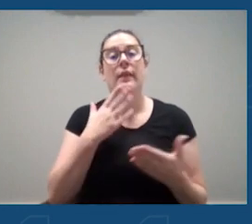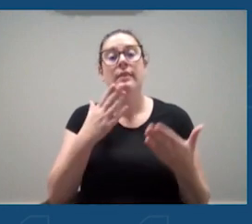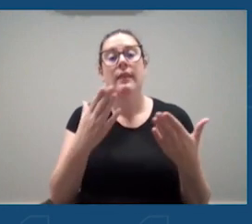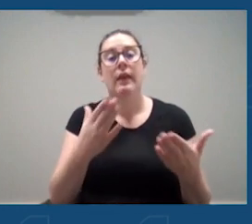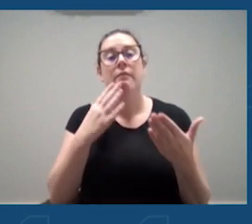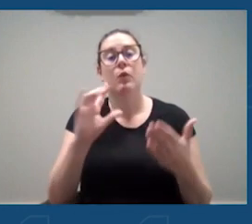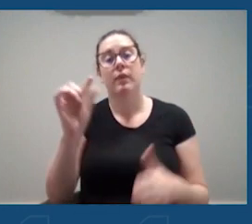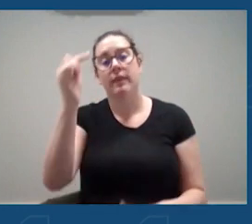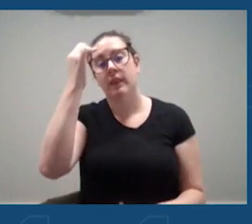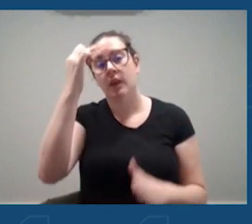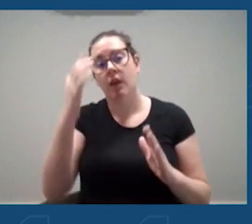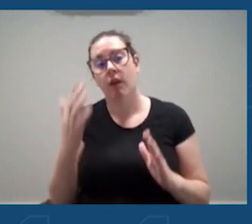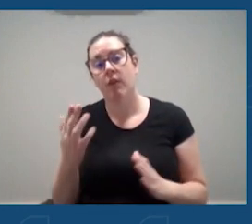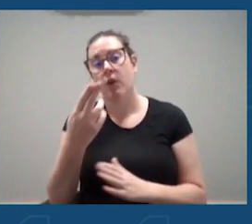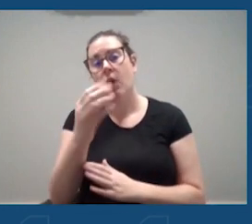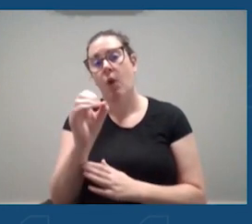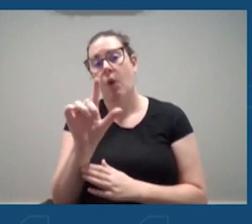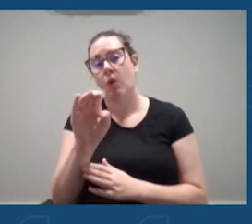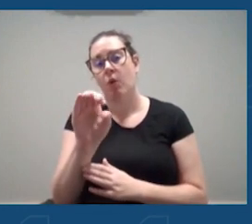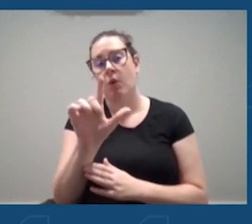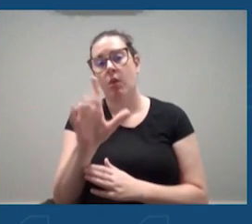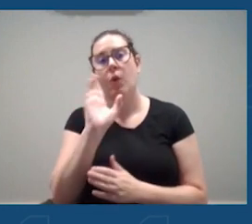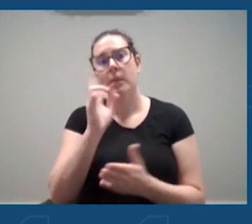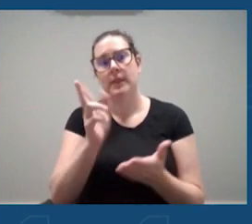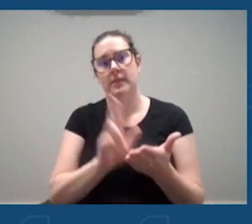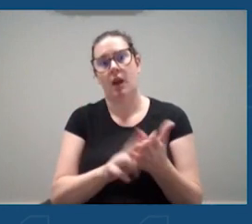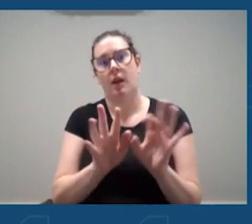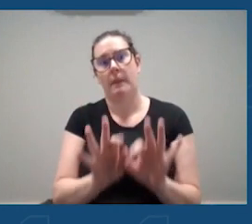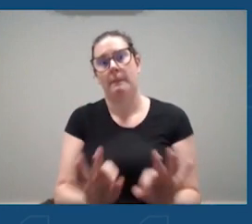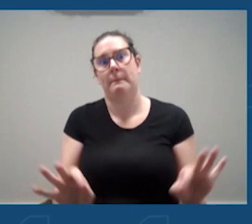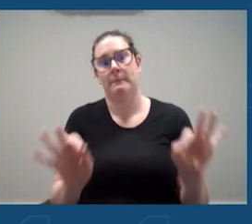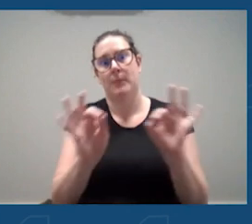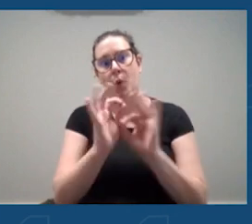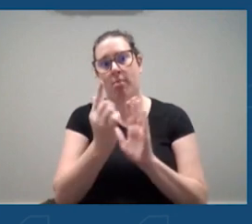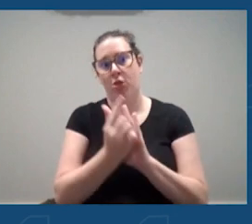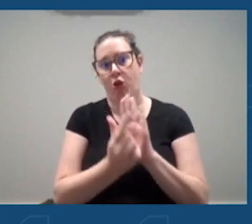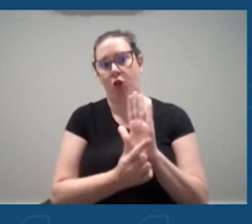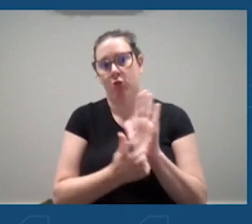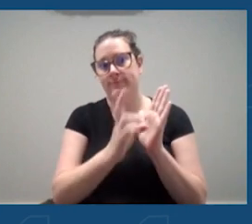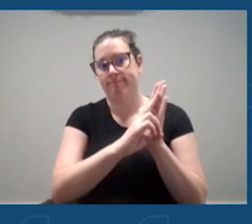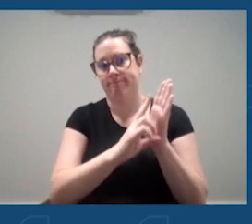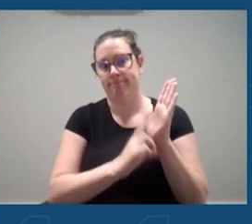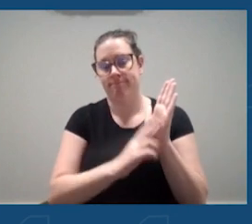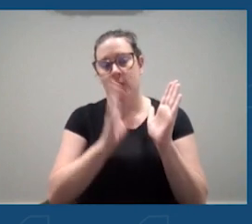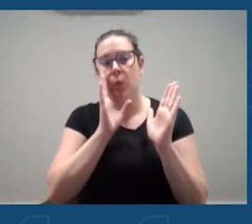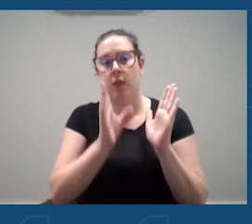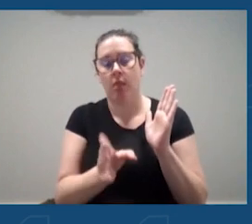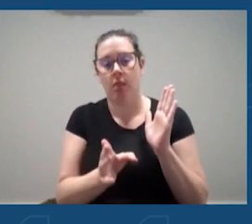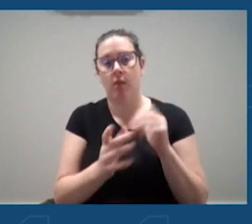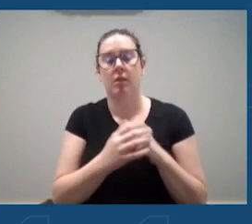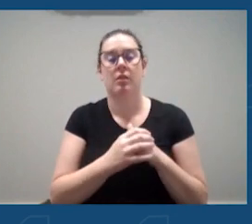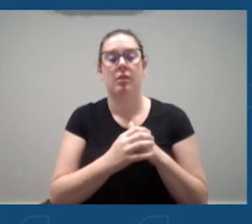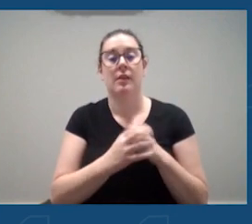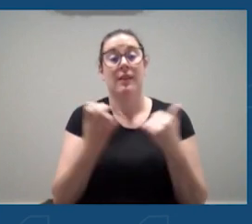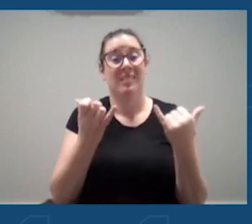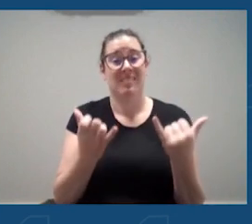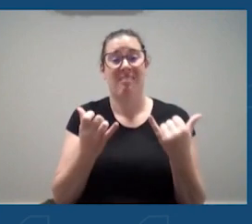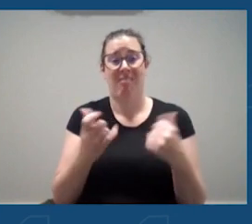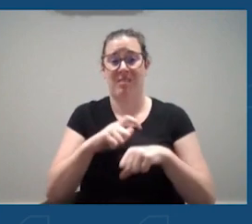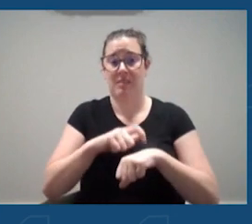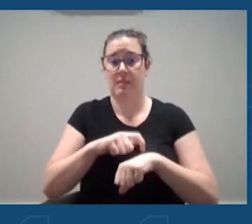to be signing these critical pieces of legislation. And at a time